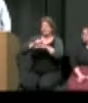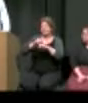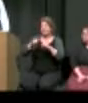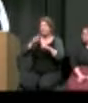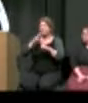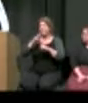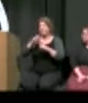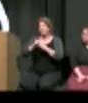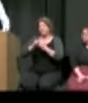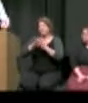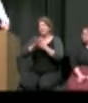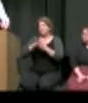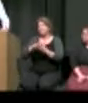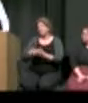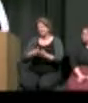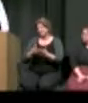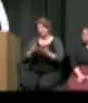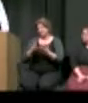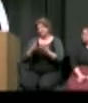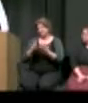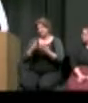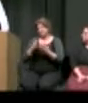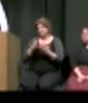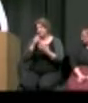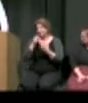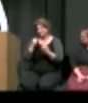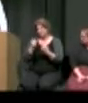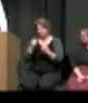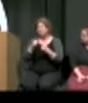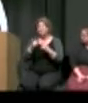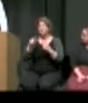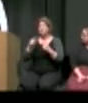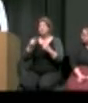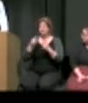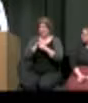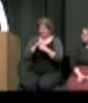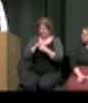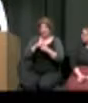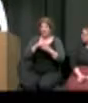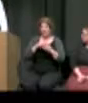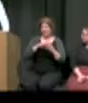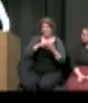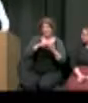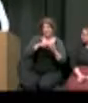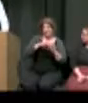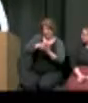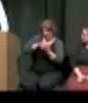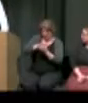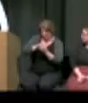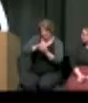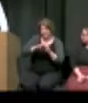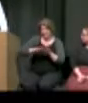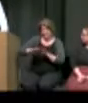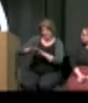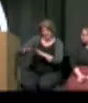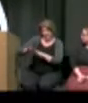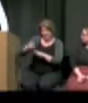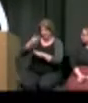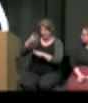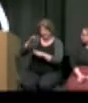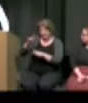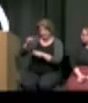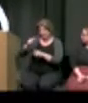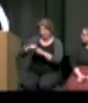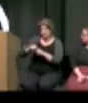damages the strength. So it's a little bit of a double-edged sword trying to get it to pump 2.5 miles, but also keeping as much water out of it